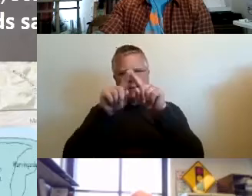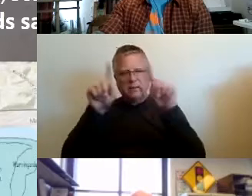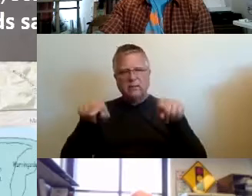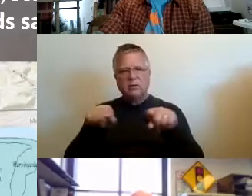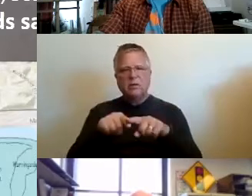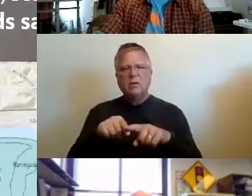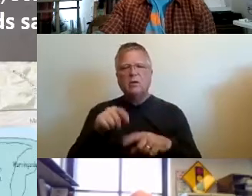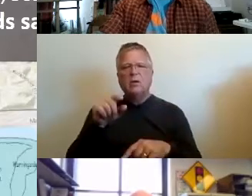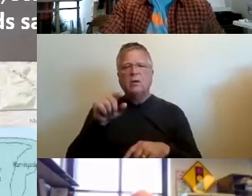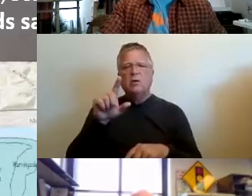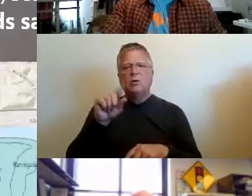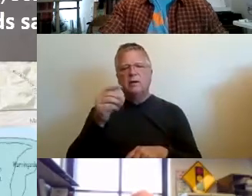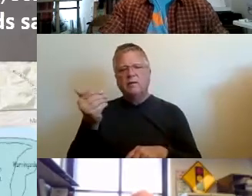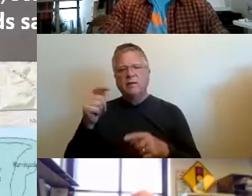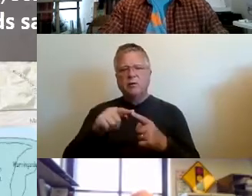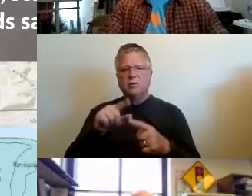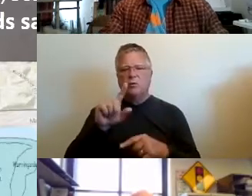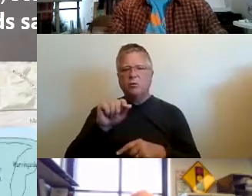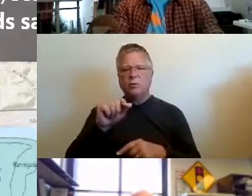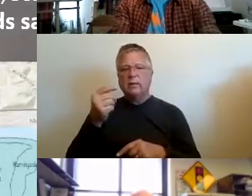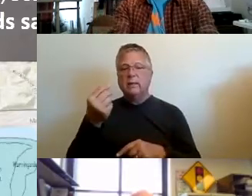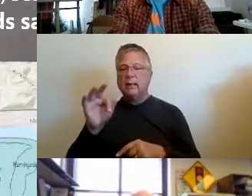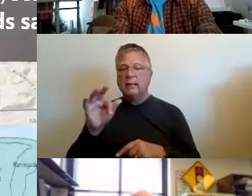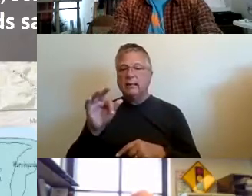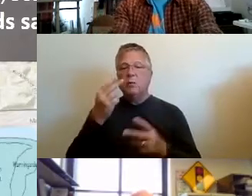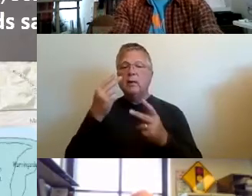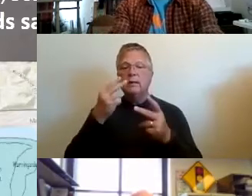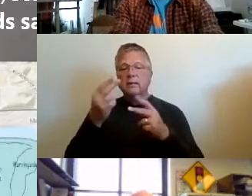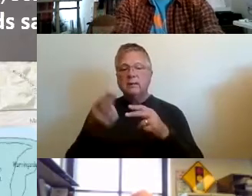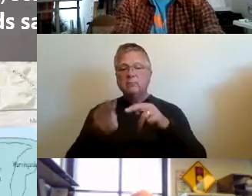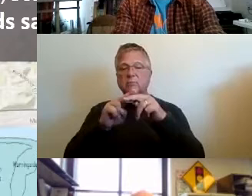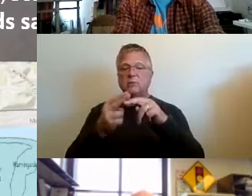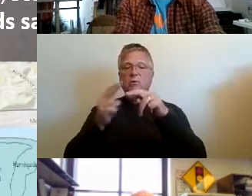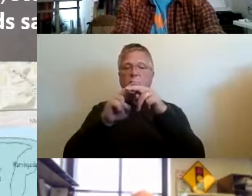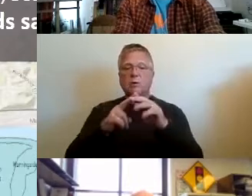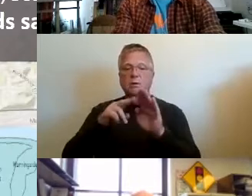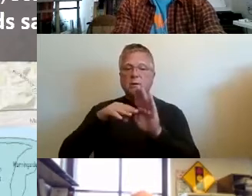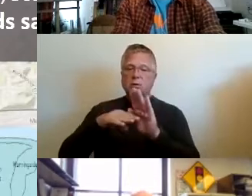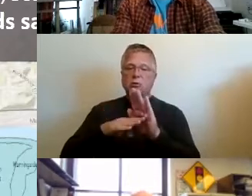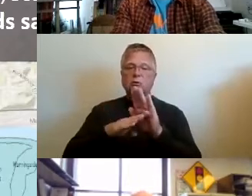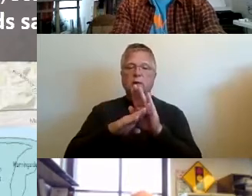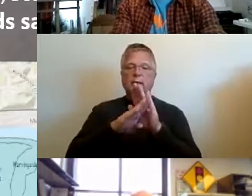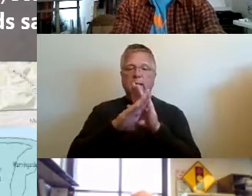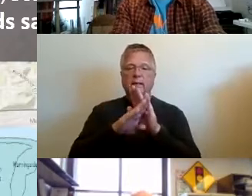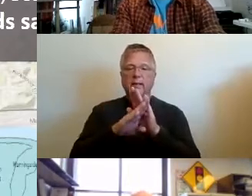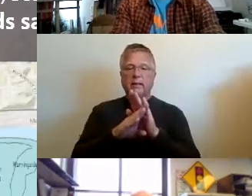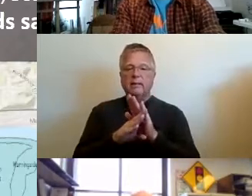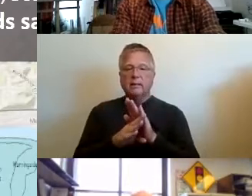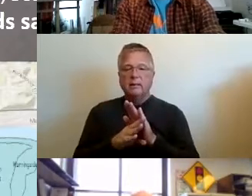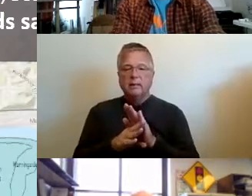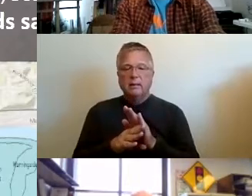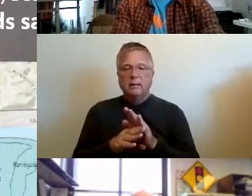to 2019, we are seeing an increasing trend, overall increasing trend in the fatal and serious